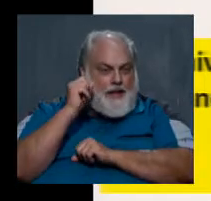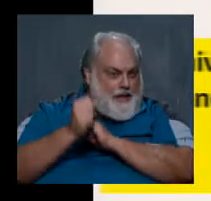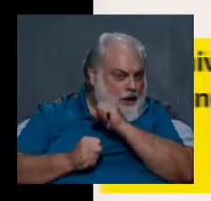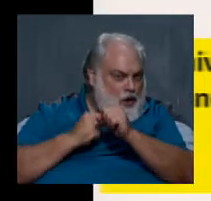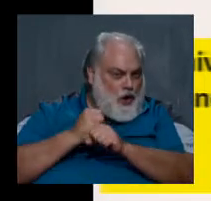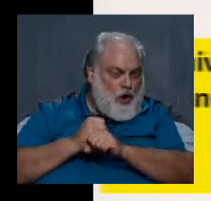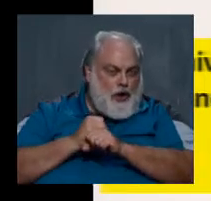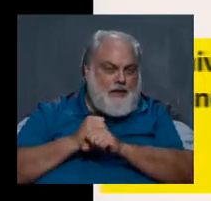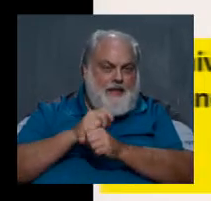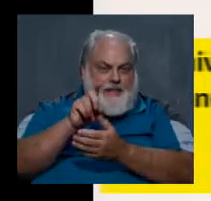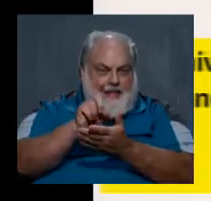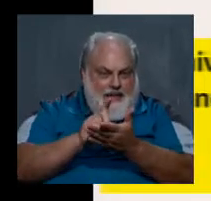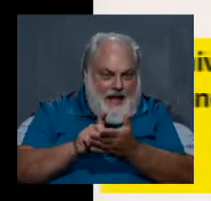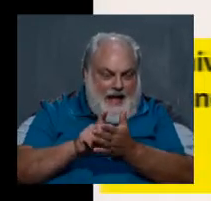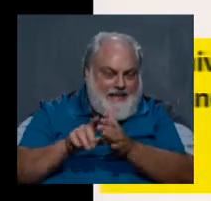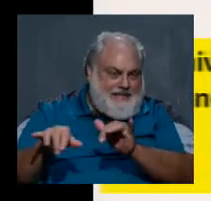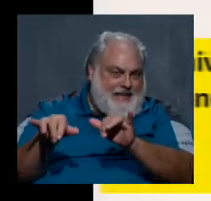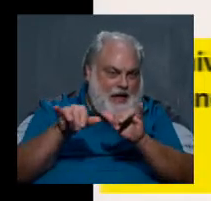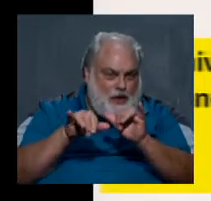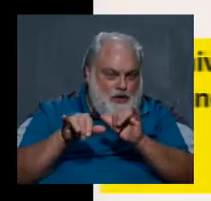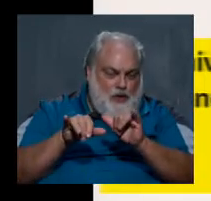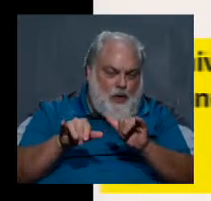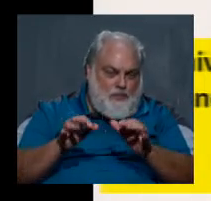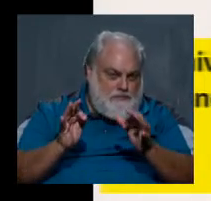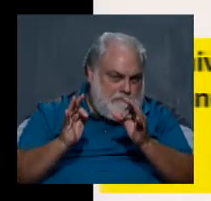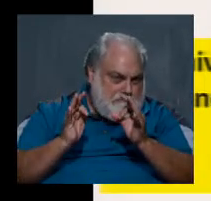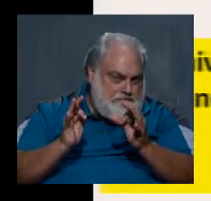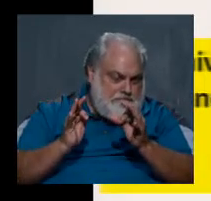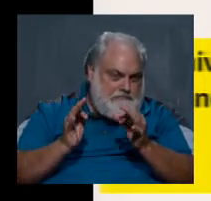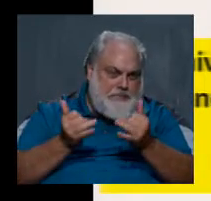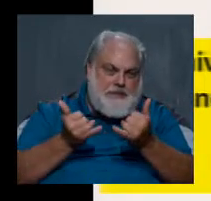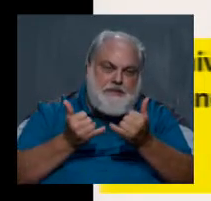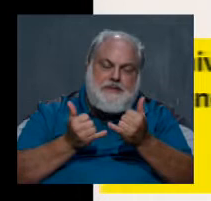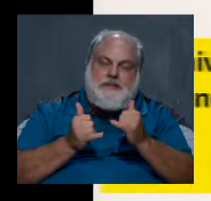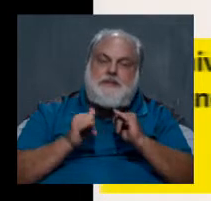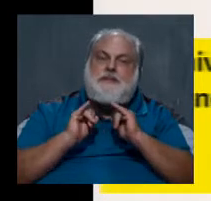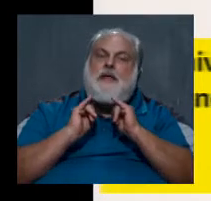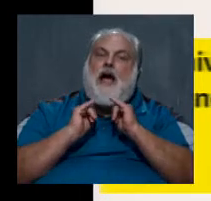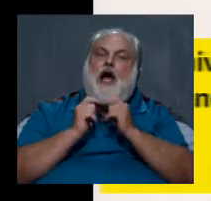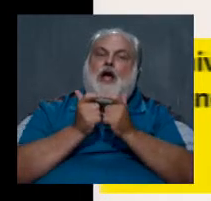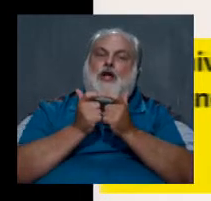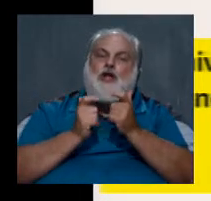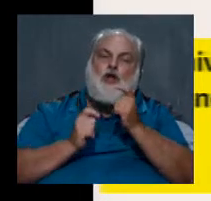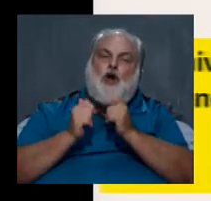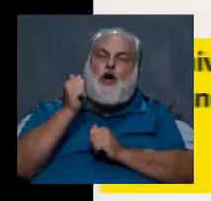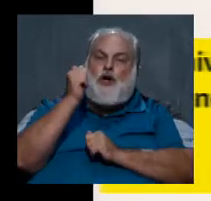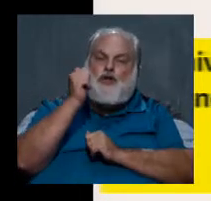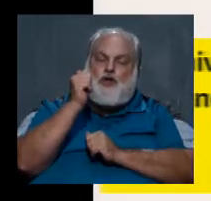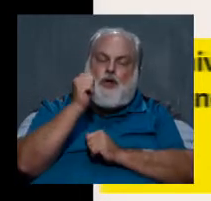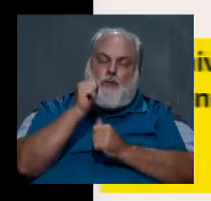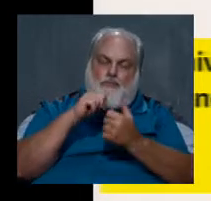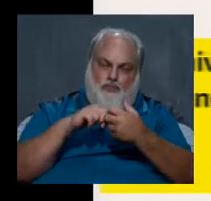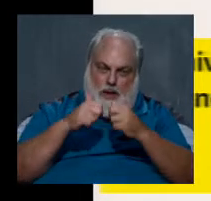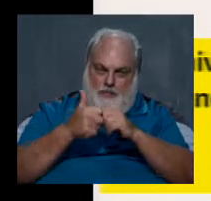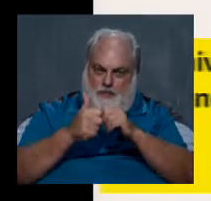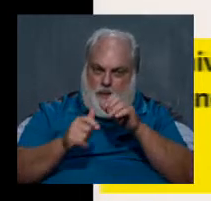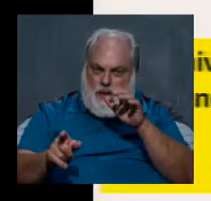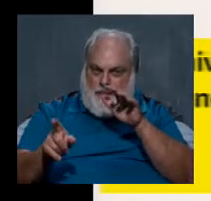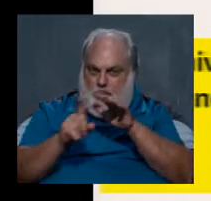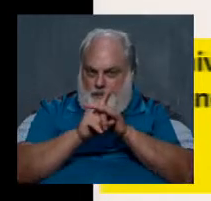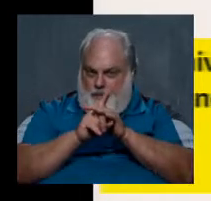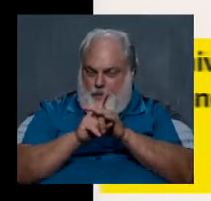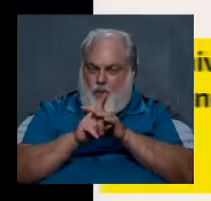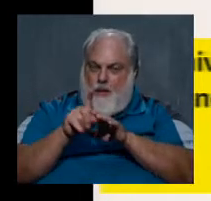design standards are great. But there's a larger narrative going on, I think, because we have to